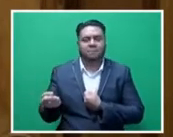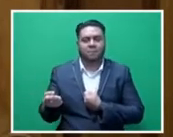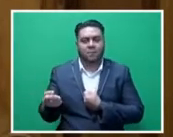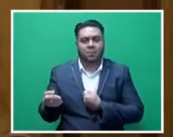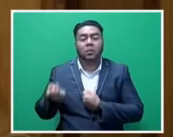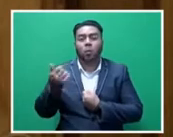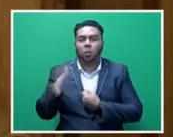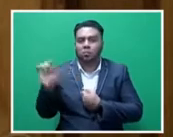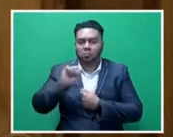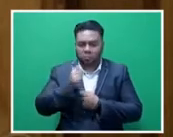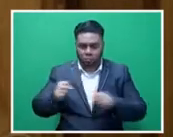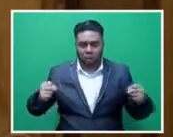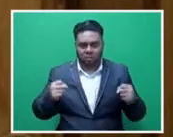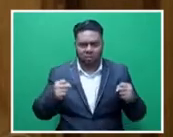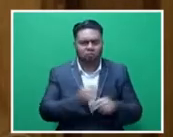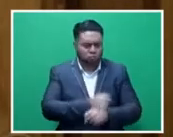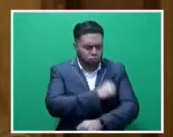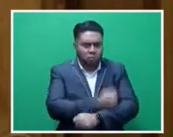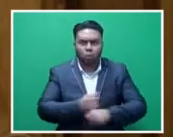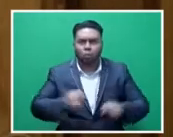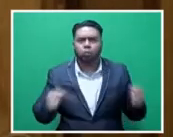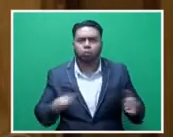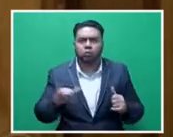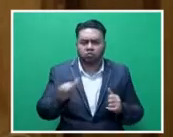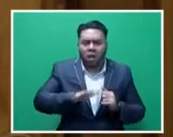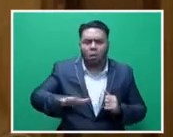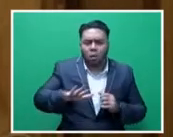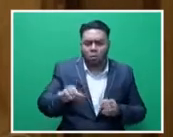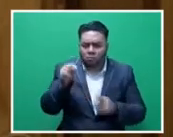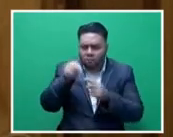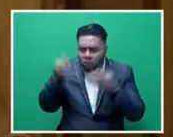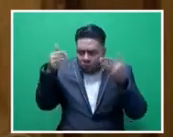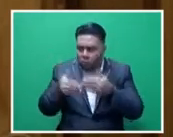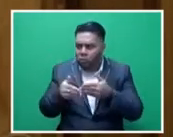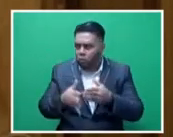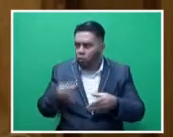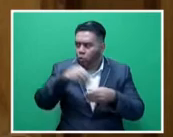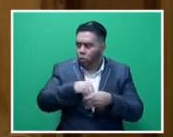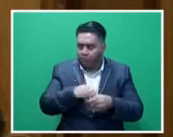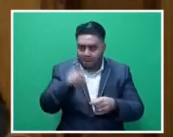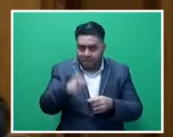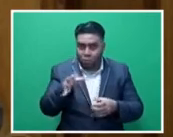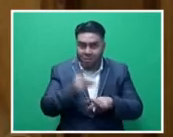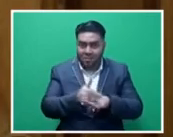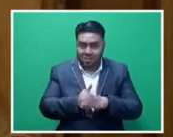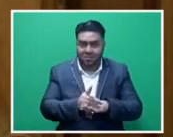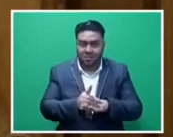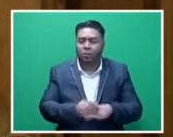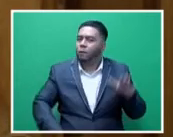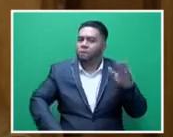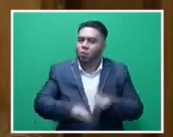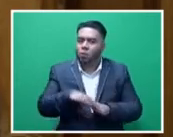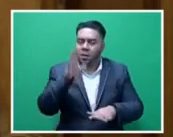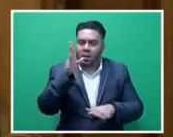to be strengthened, and to ensure that the inclusion of persons with disability to fully participate